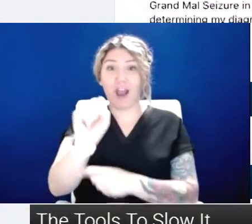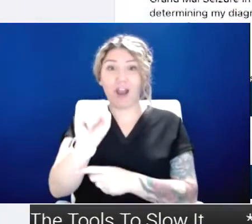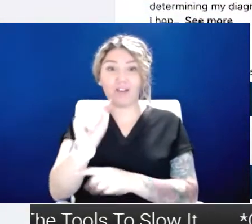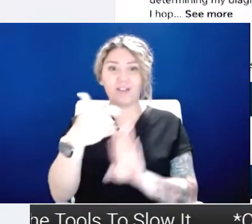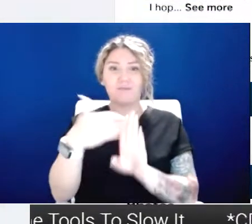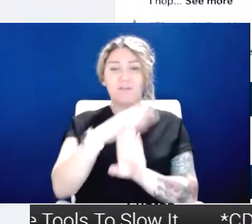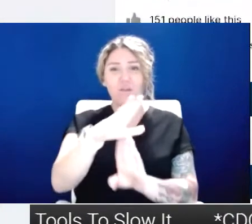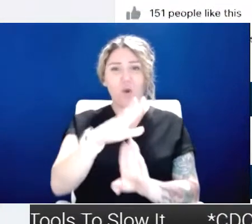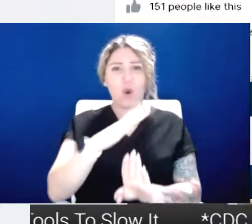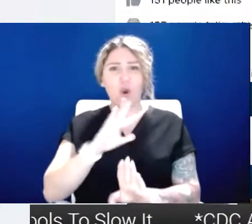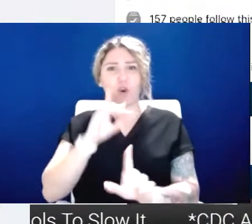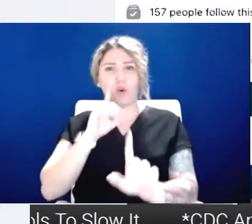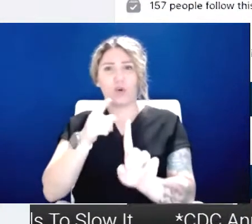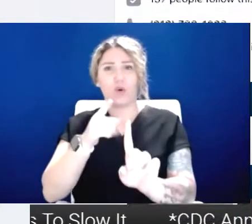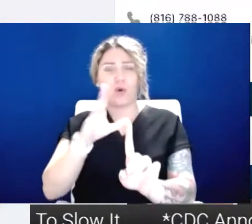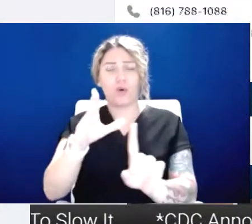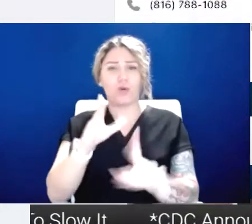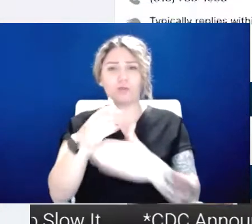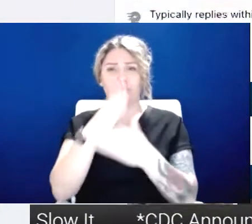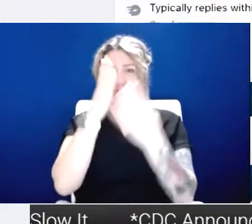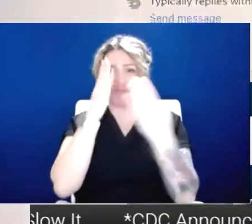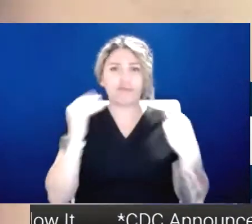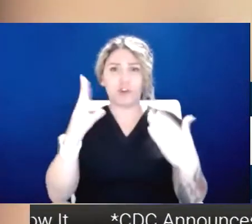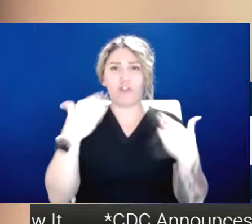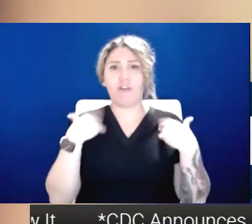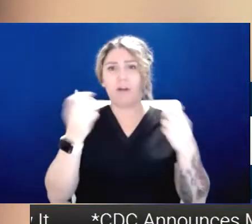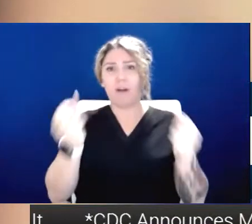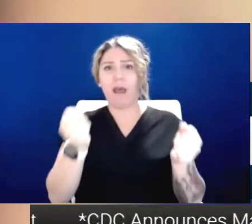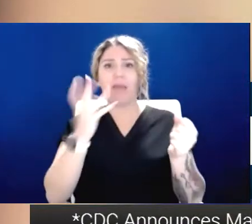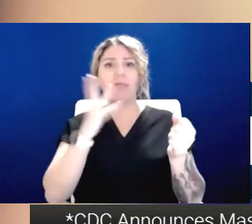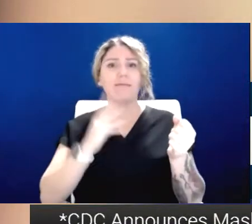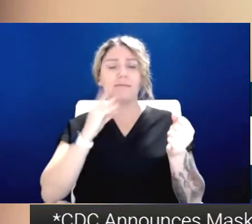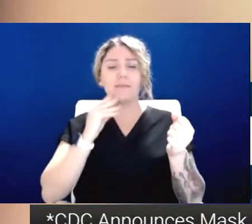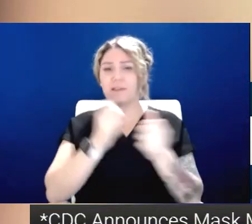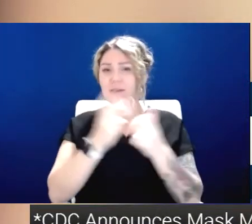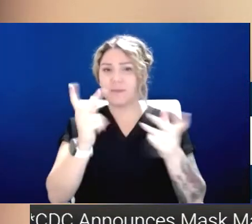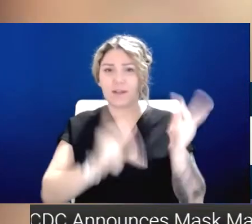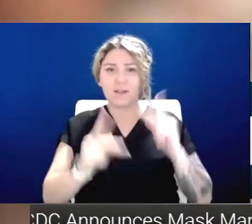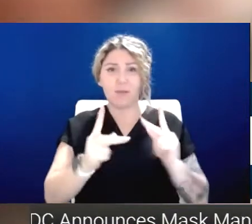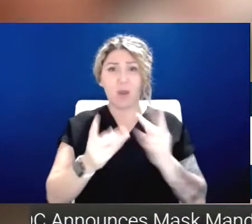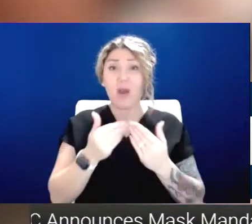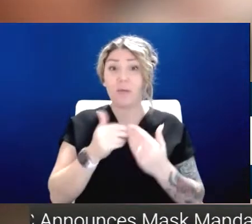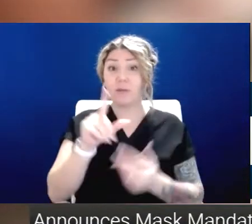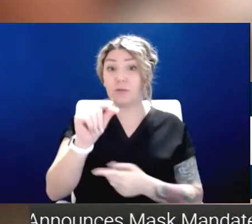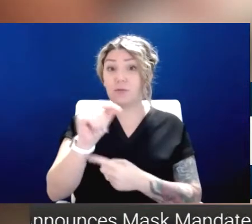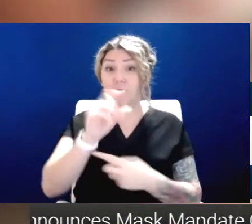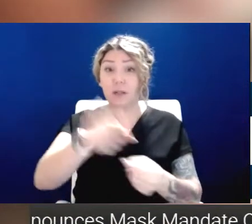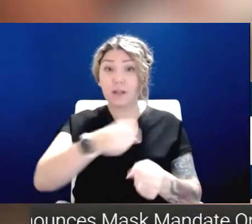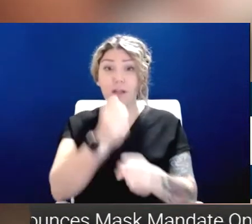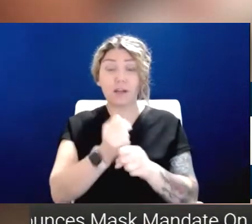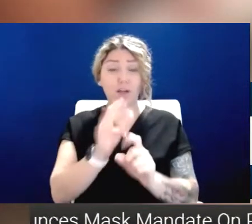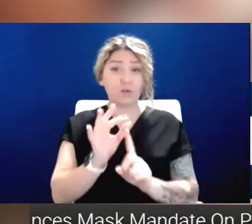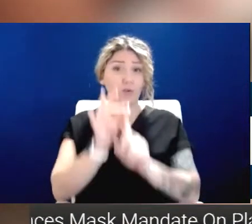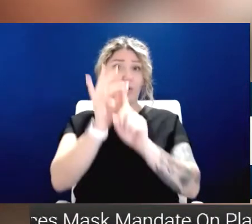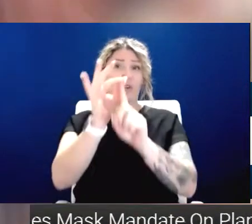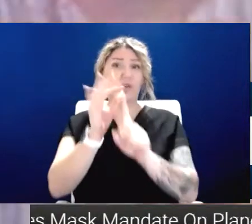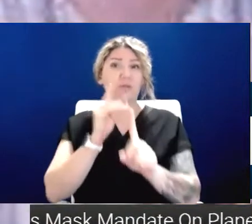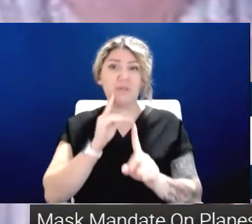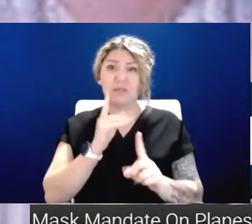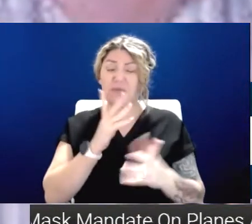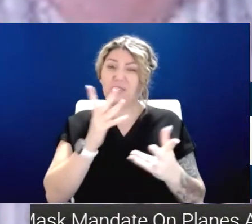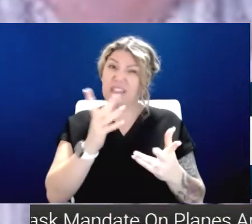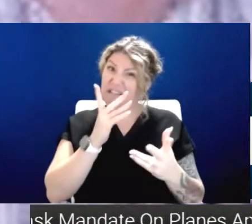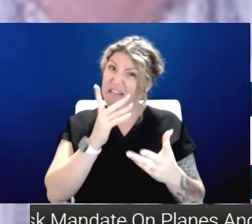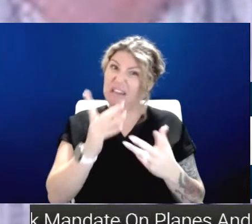to share her health journey with as many people as possible, for almost 20 years, Jen lived a unique kind of torture that she sometimes